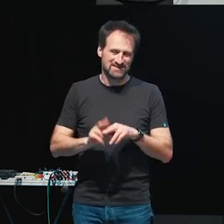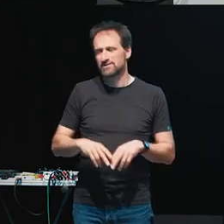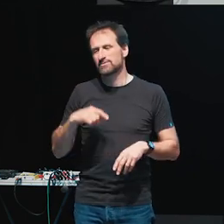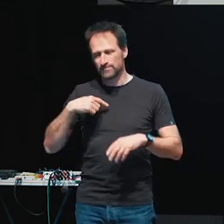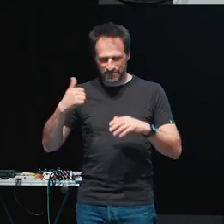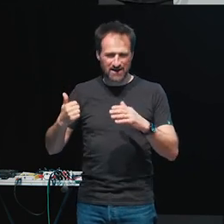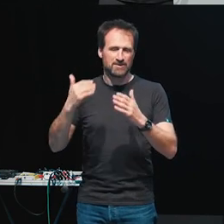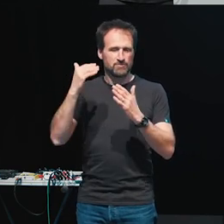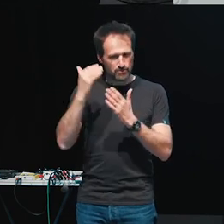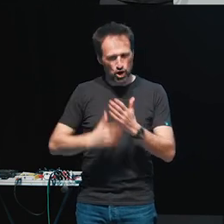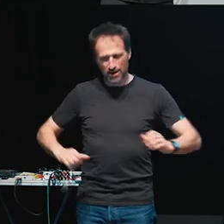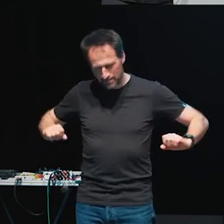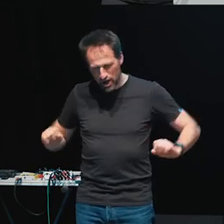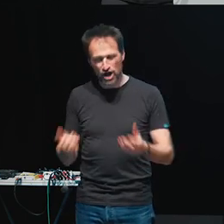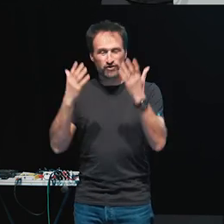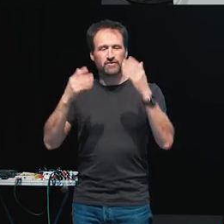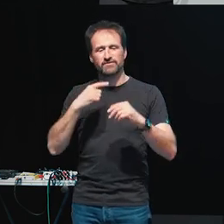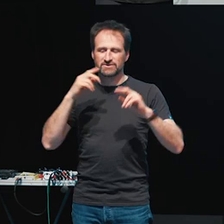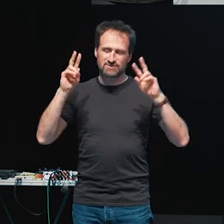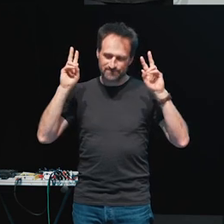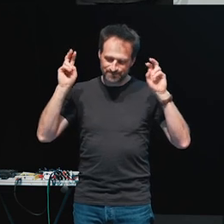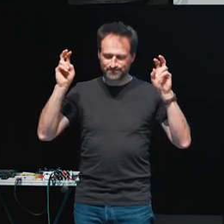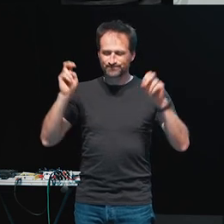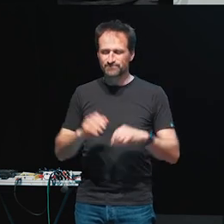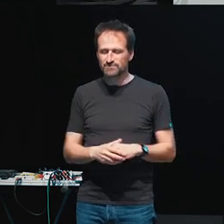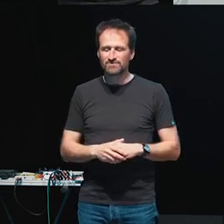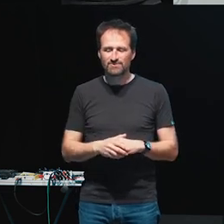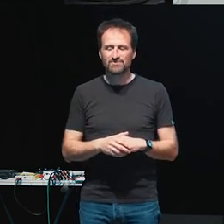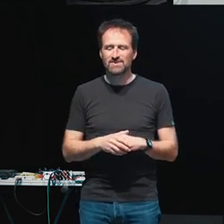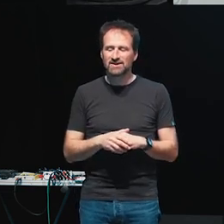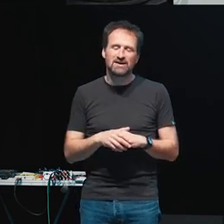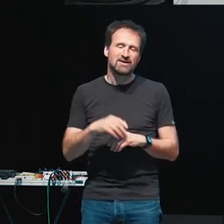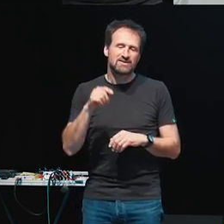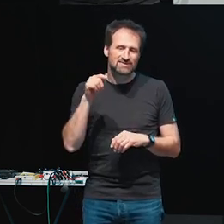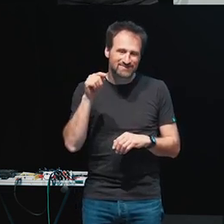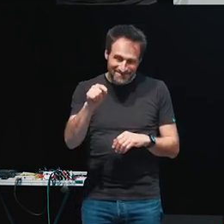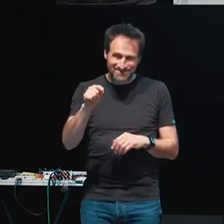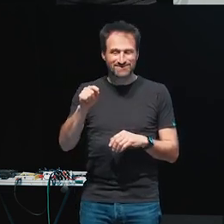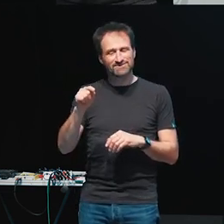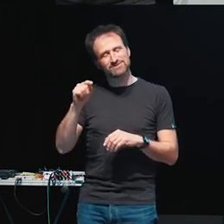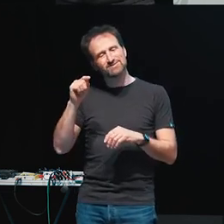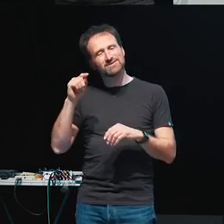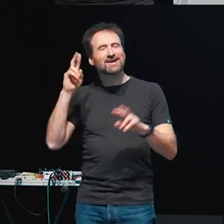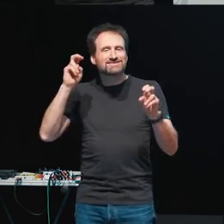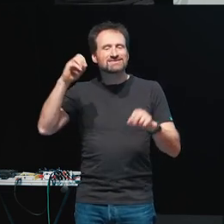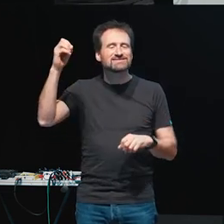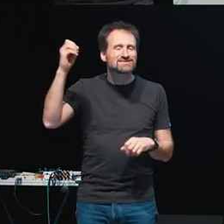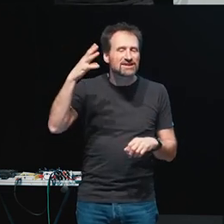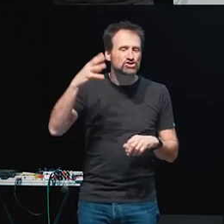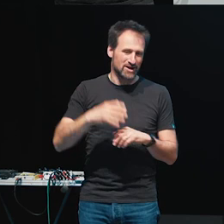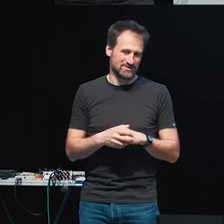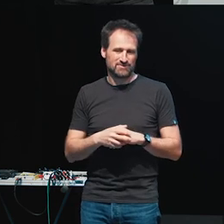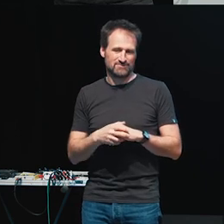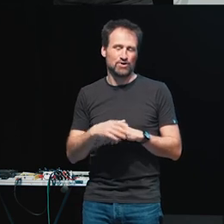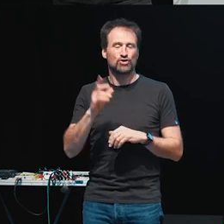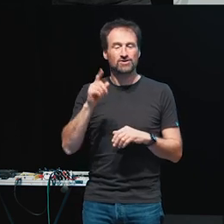a program that is naturally called Tangerine. One of the main goals of this program was to create some